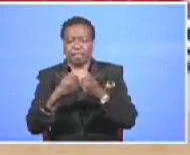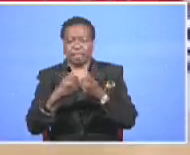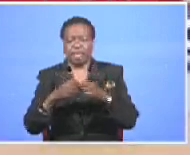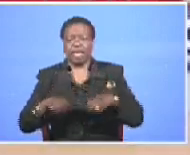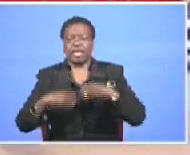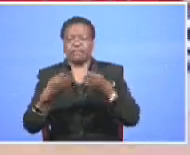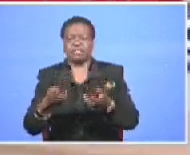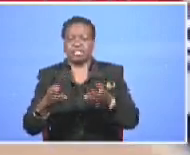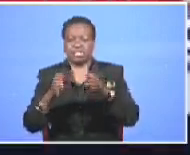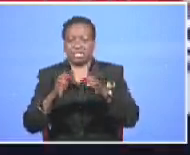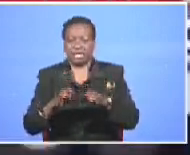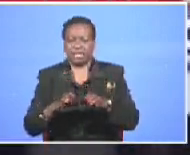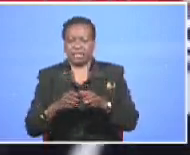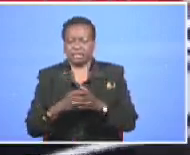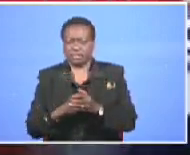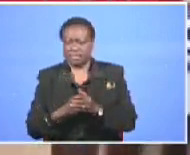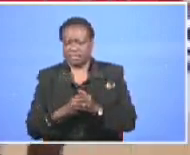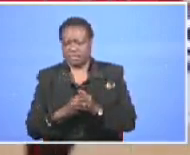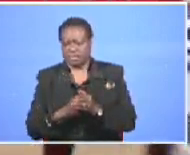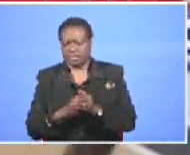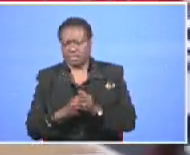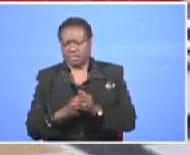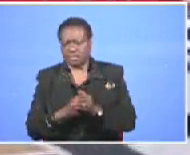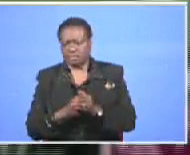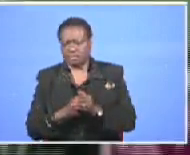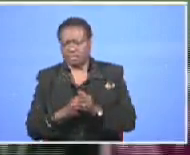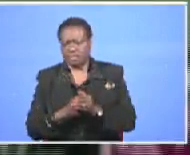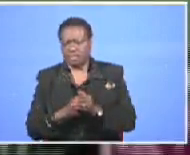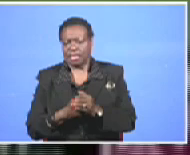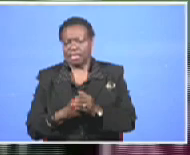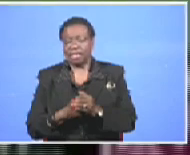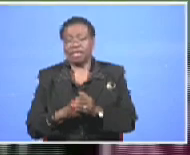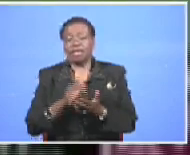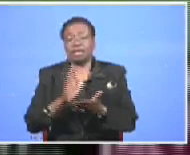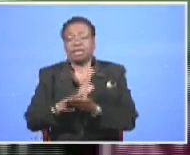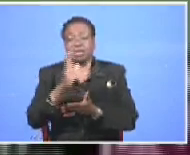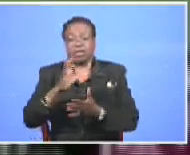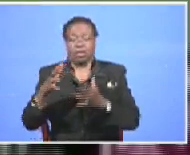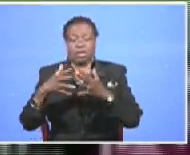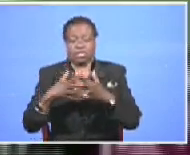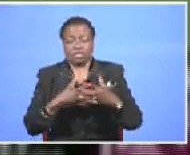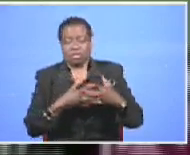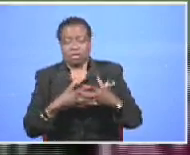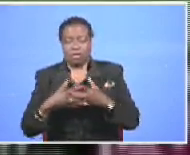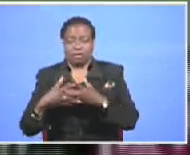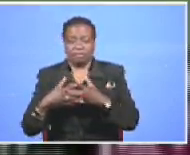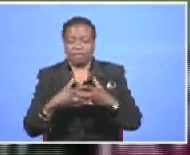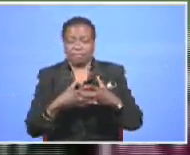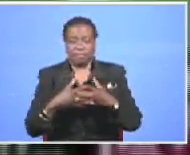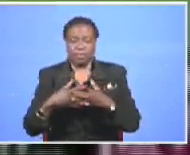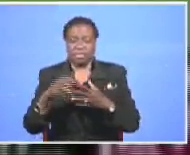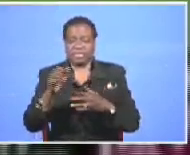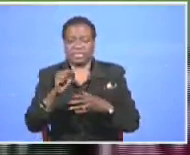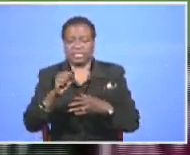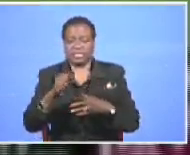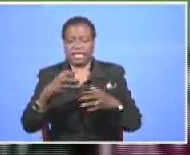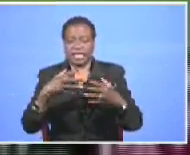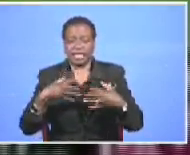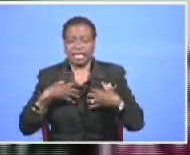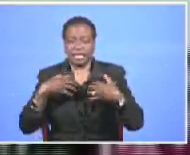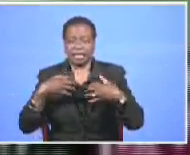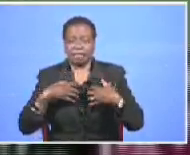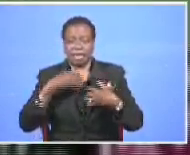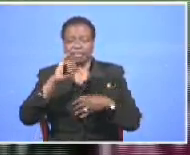to, we made shots, they made shots, and we didn't close out. So hats off to them. In college football news, Chris Ferguson and the Cincinnati Bearcats rallied past the Virginia